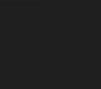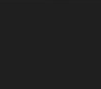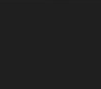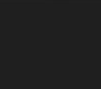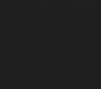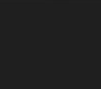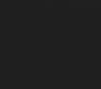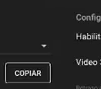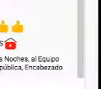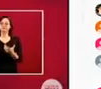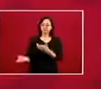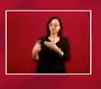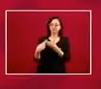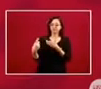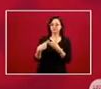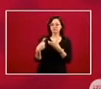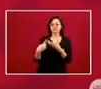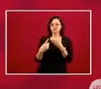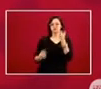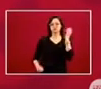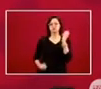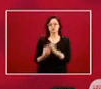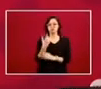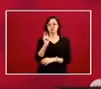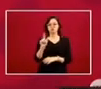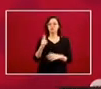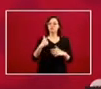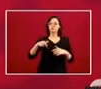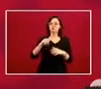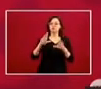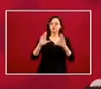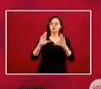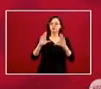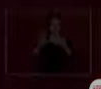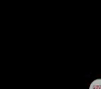formación y reclutamiento de los profesionales de la salud.